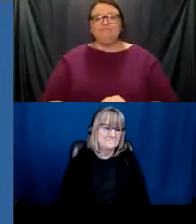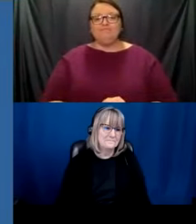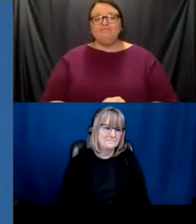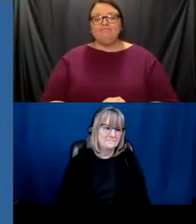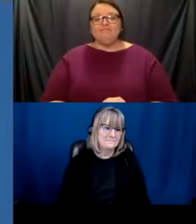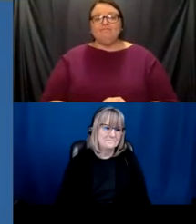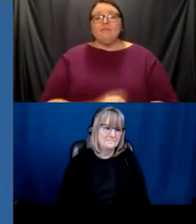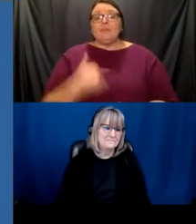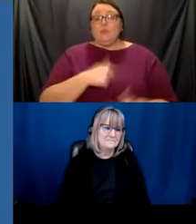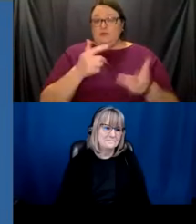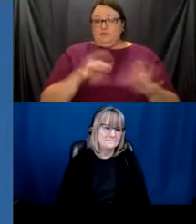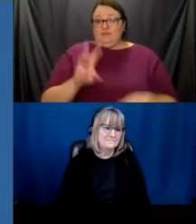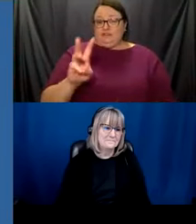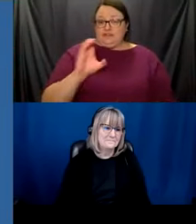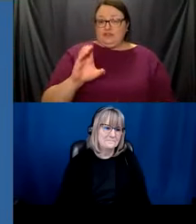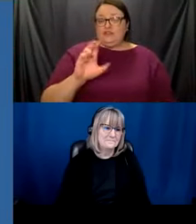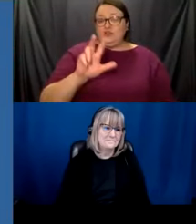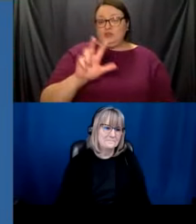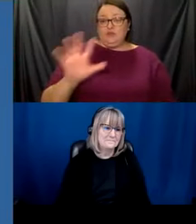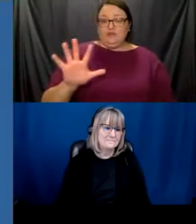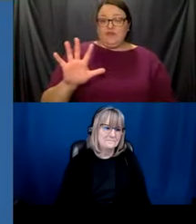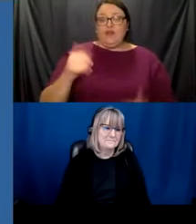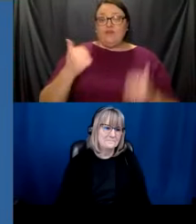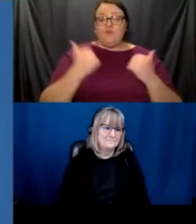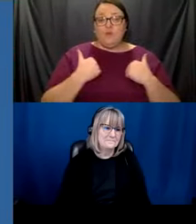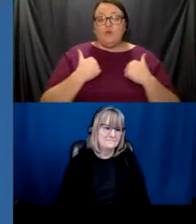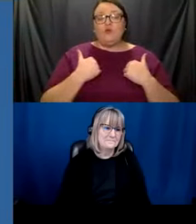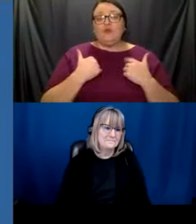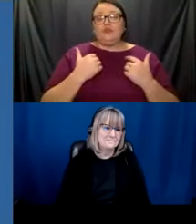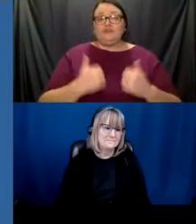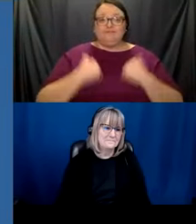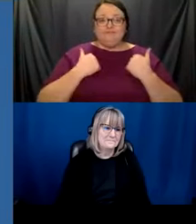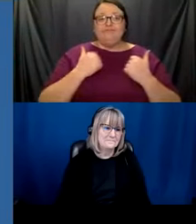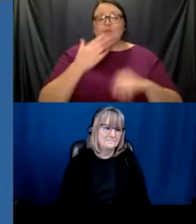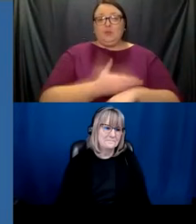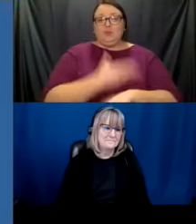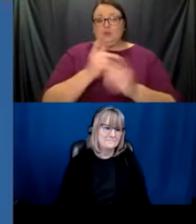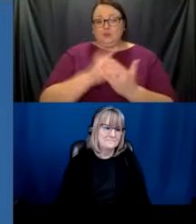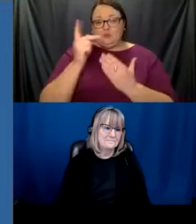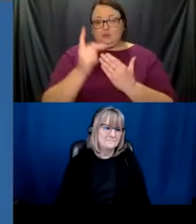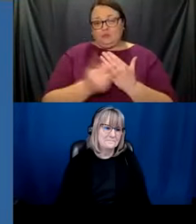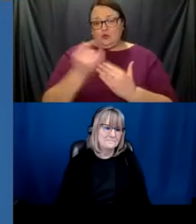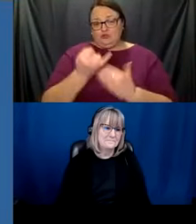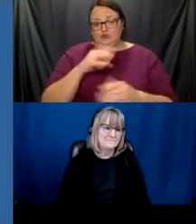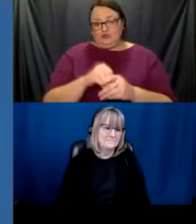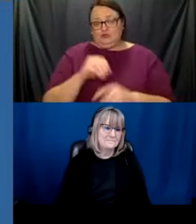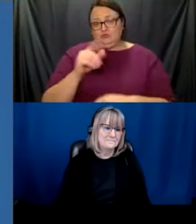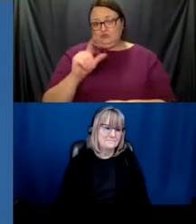We completed 635 owner-occupied rehabilitation projects in 2021.